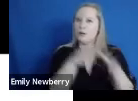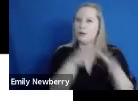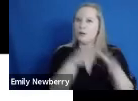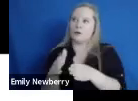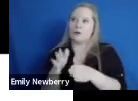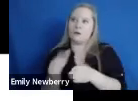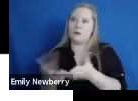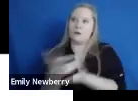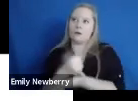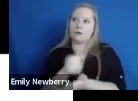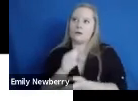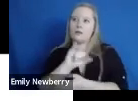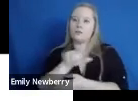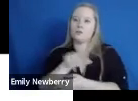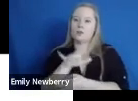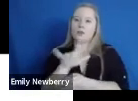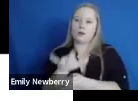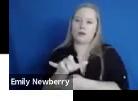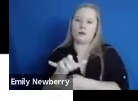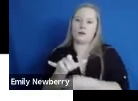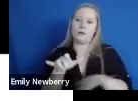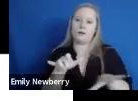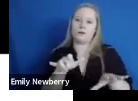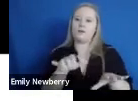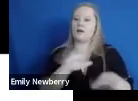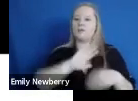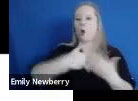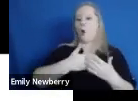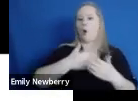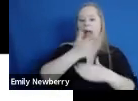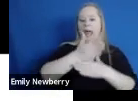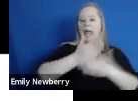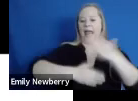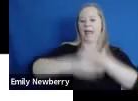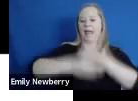in July. Those are all hand-picked.